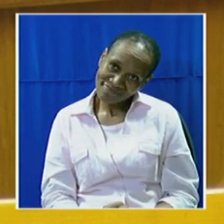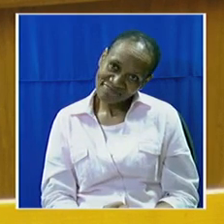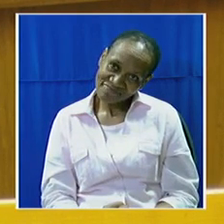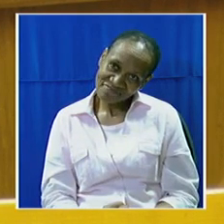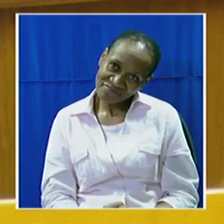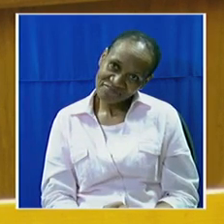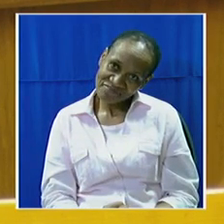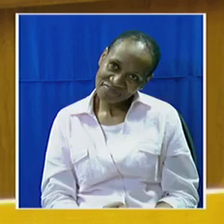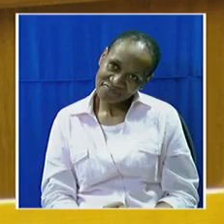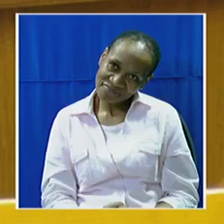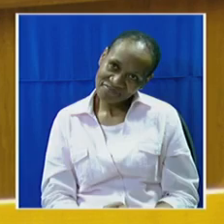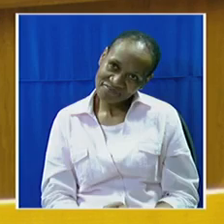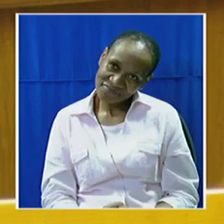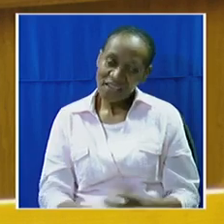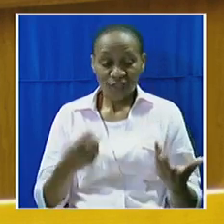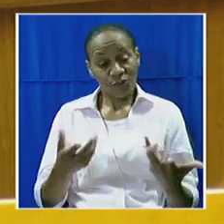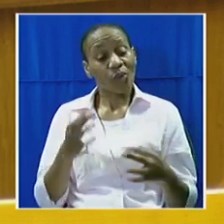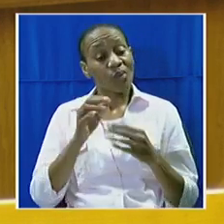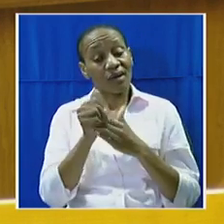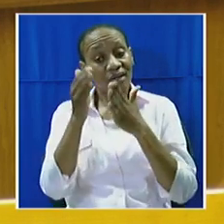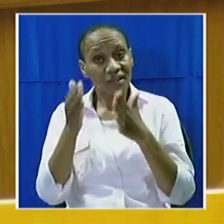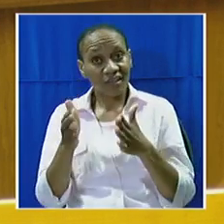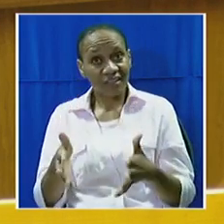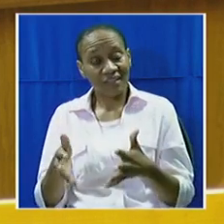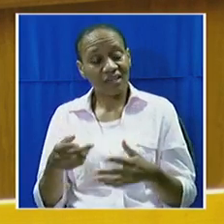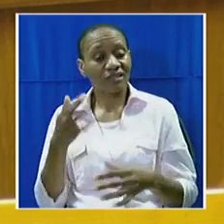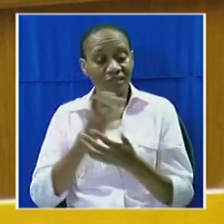in service delivery. Yes, it's just poor.